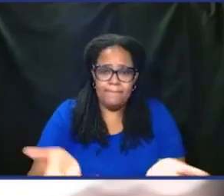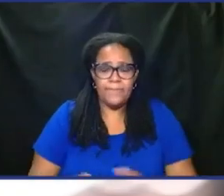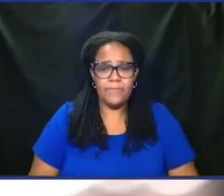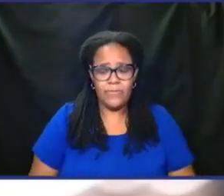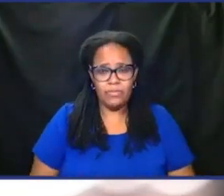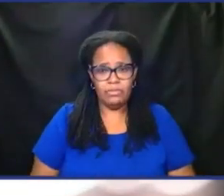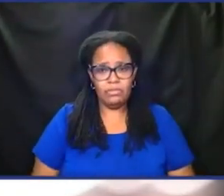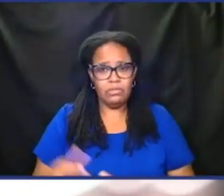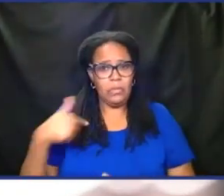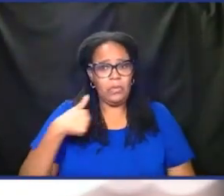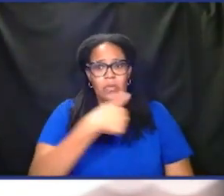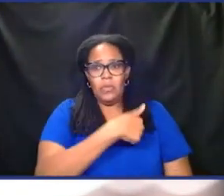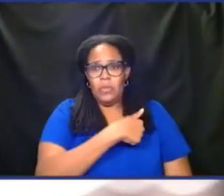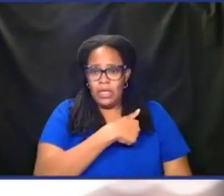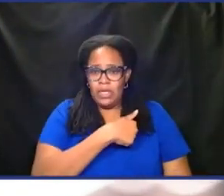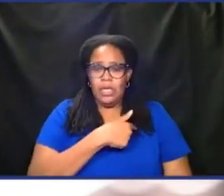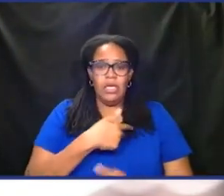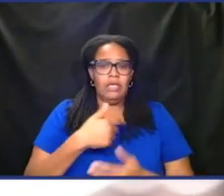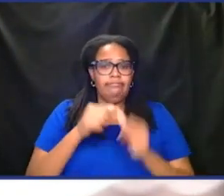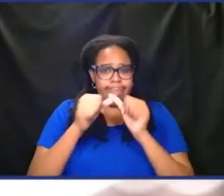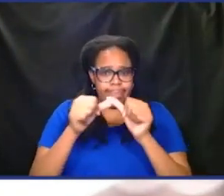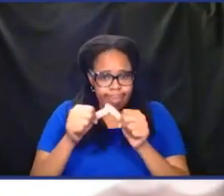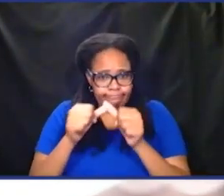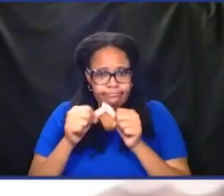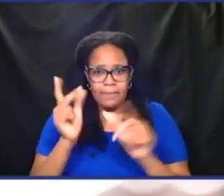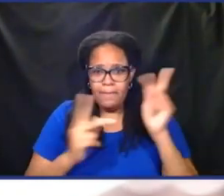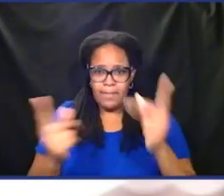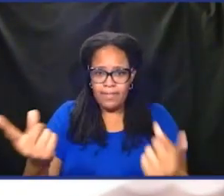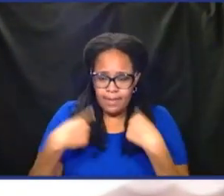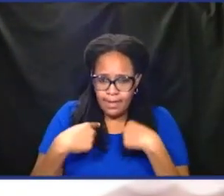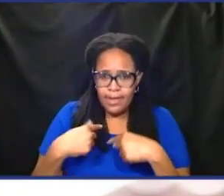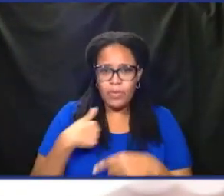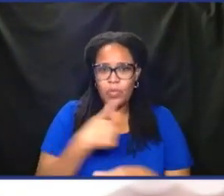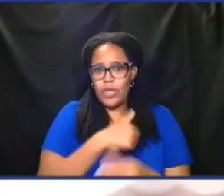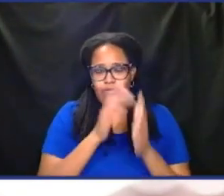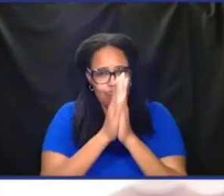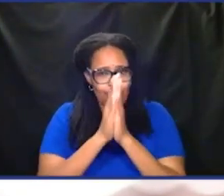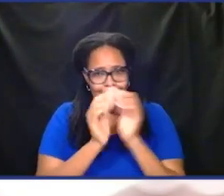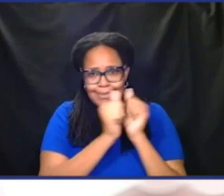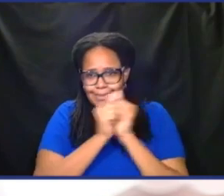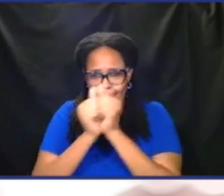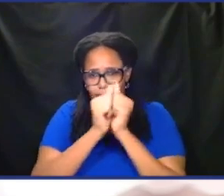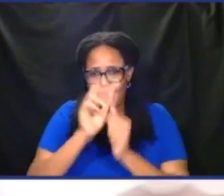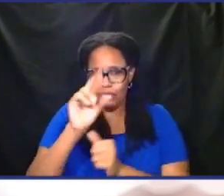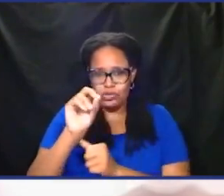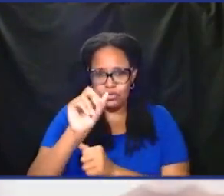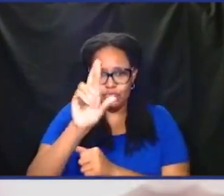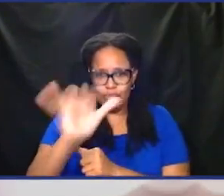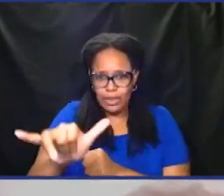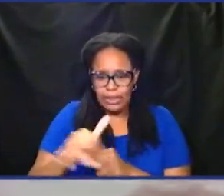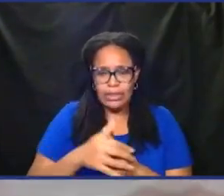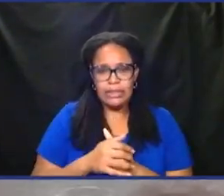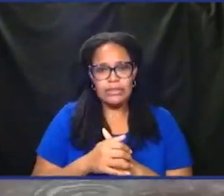To keep the people calm, we pray the rosary all at once.